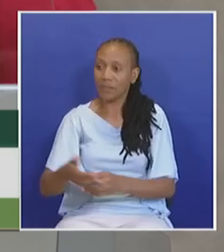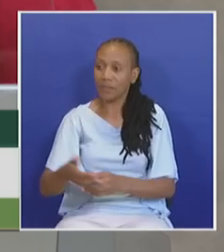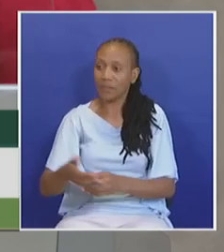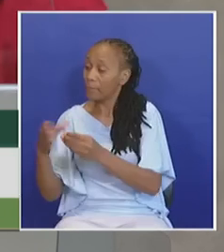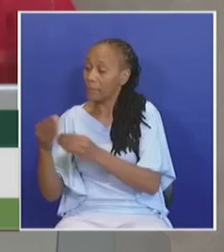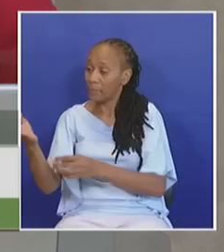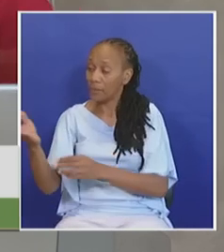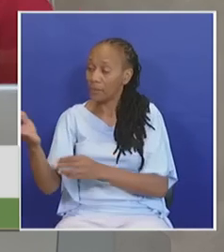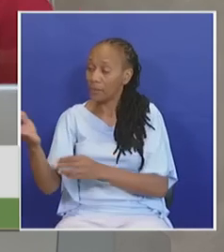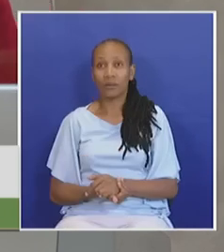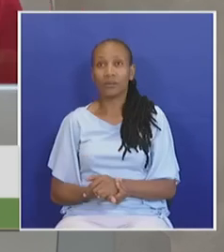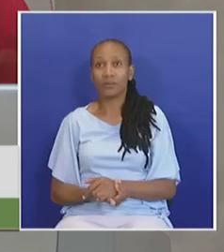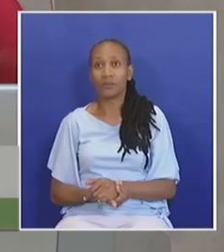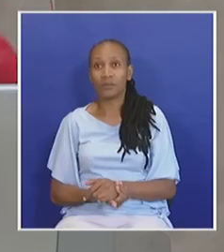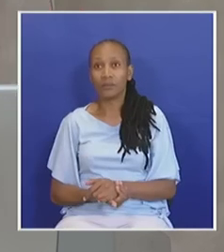Wana.